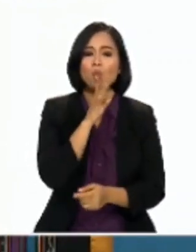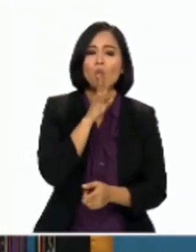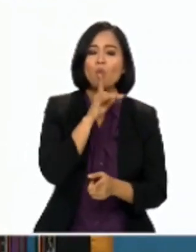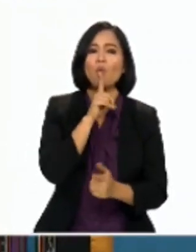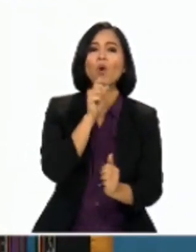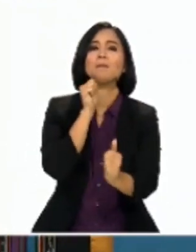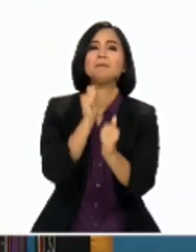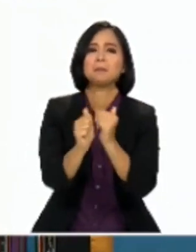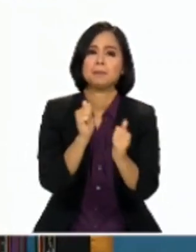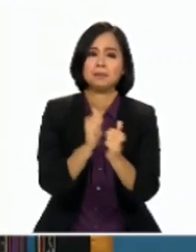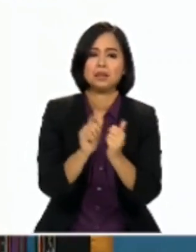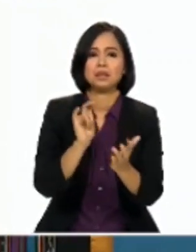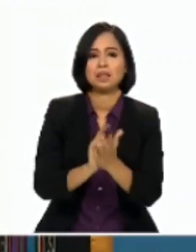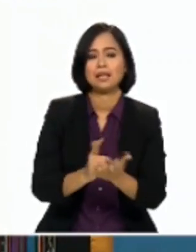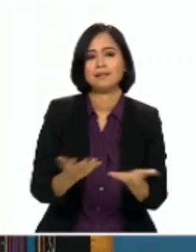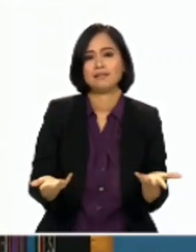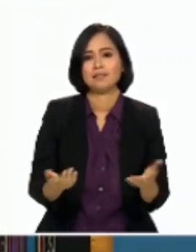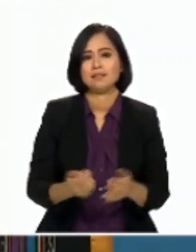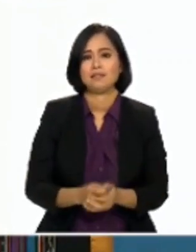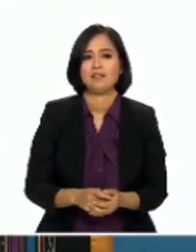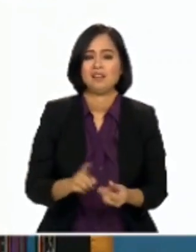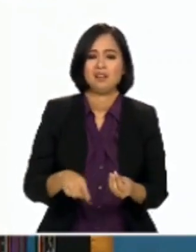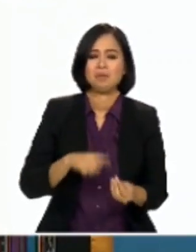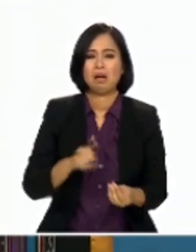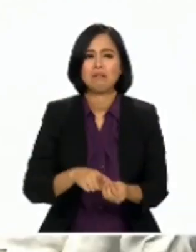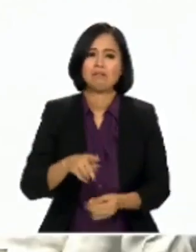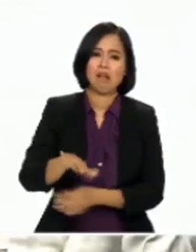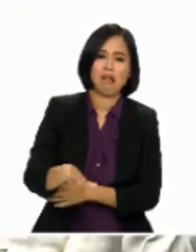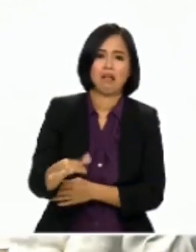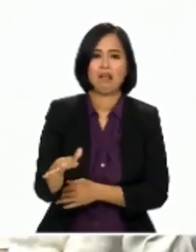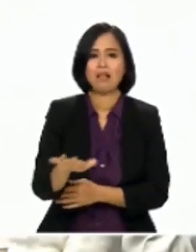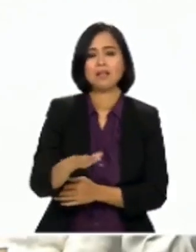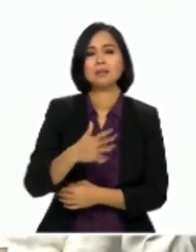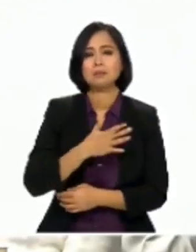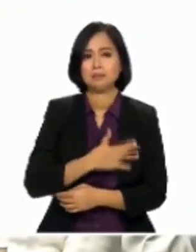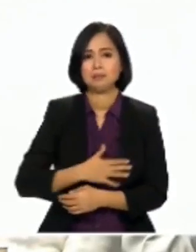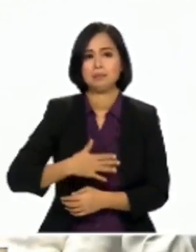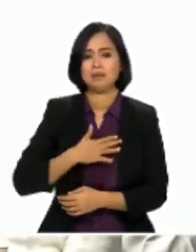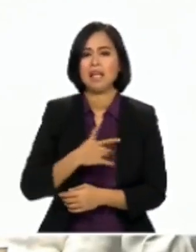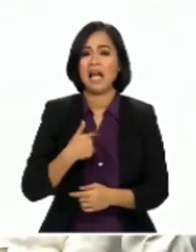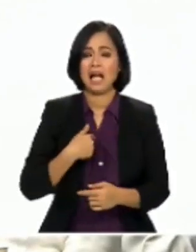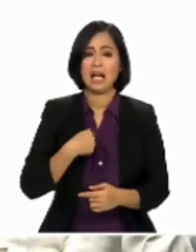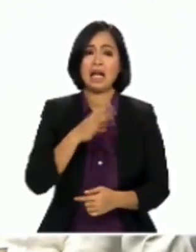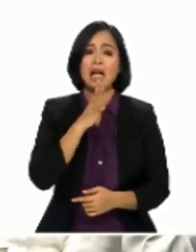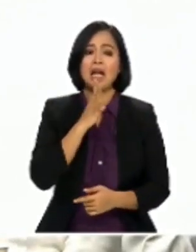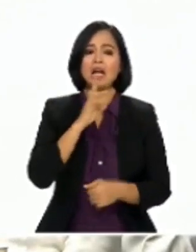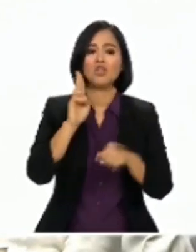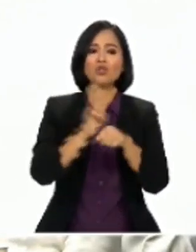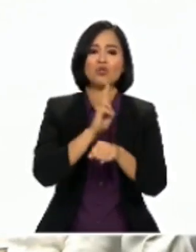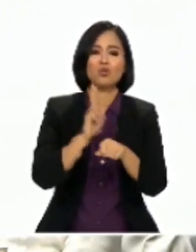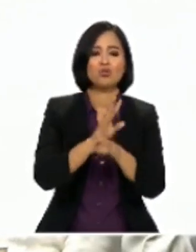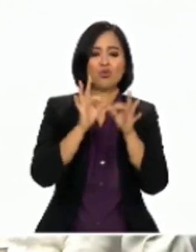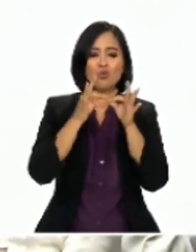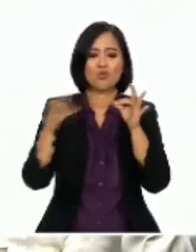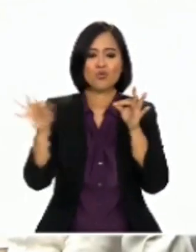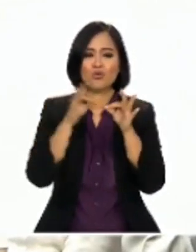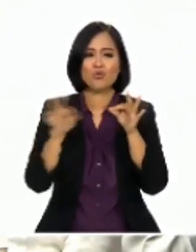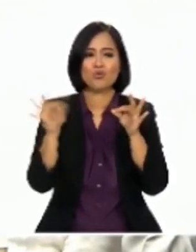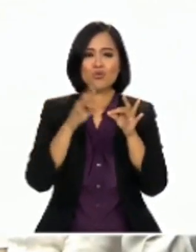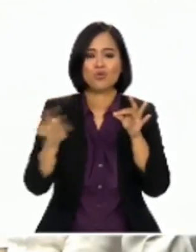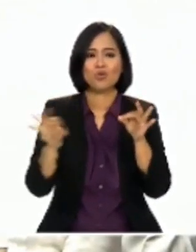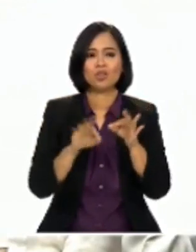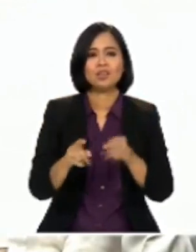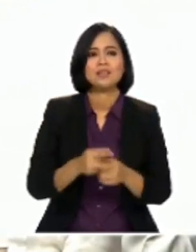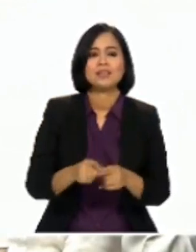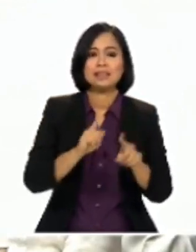So yung mga papurga-purga lang dyan. I use similes, metaphors, hyperbole, and other figures of